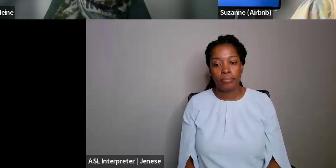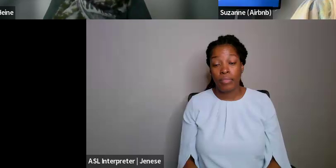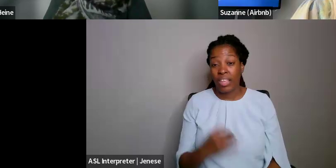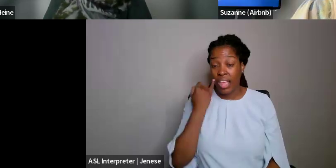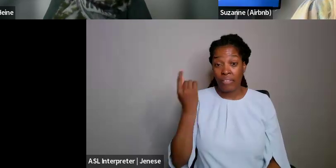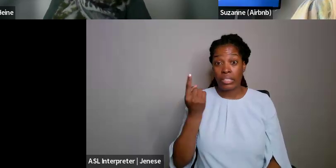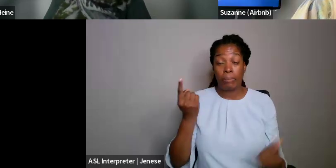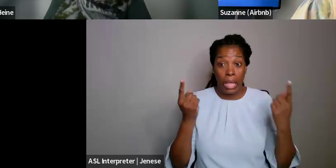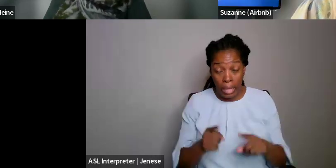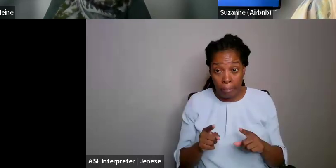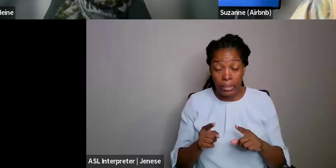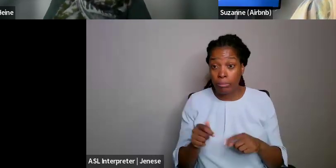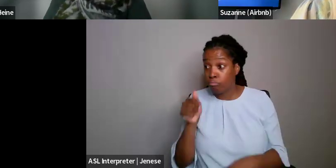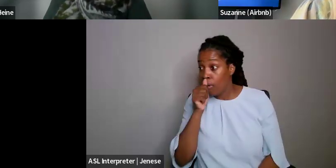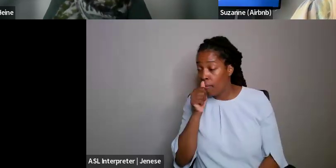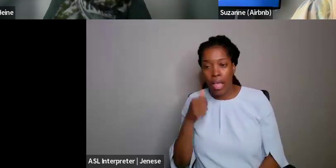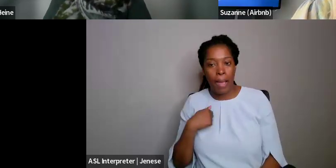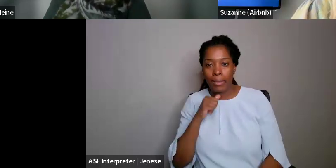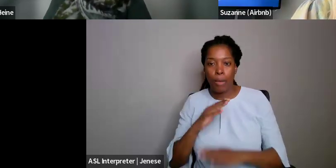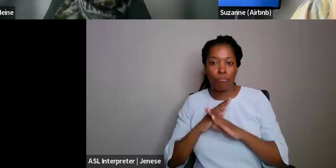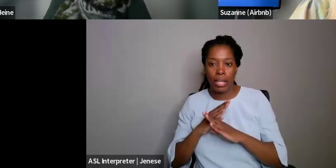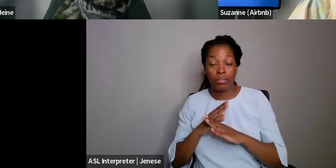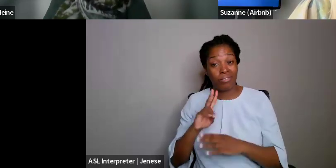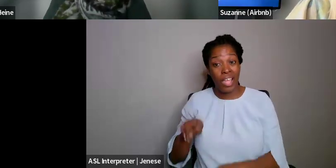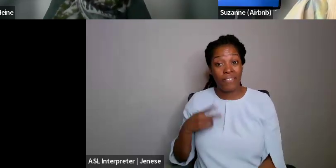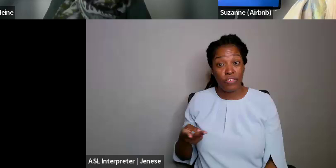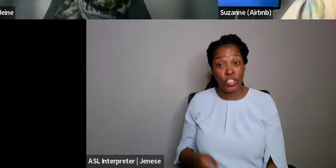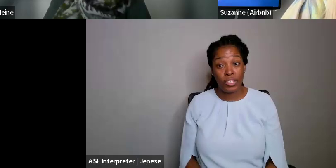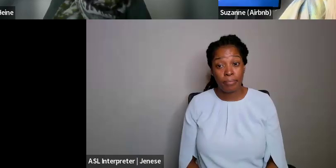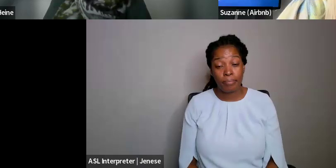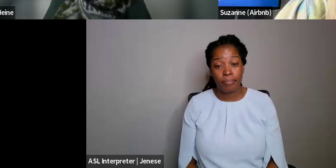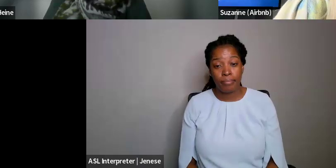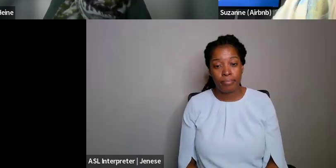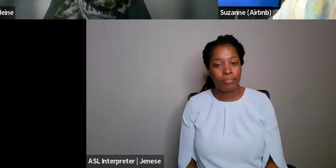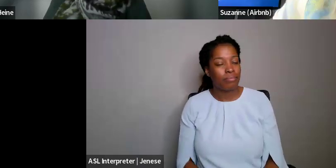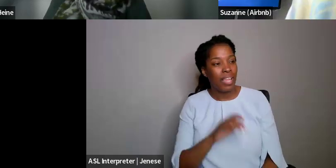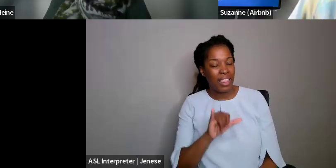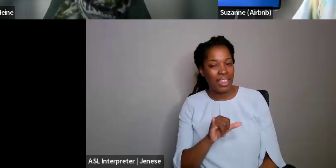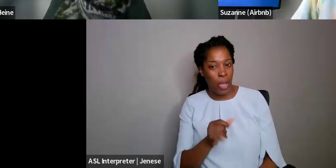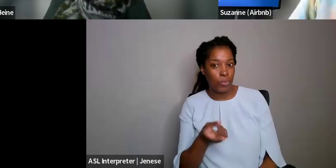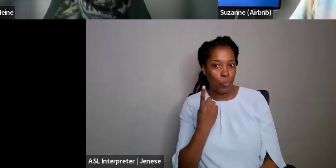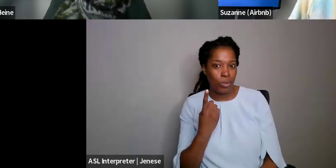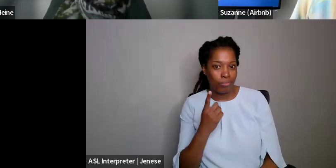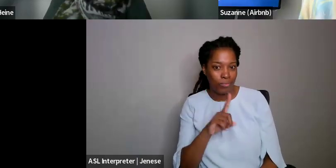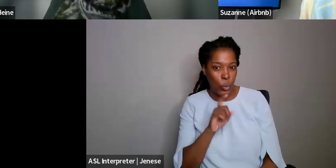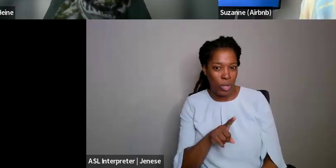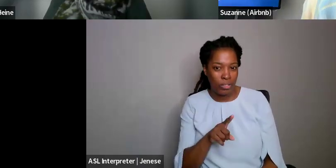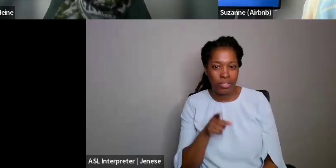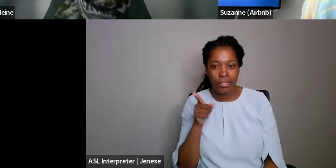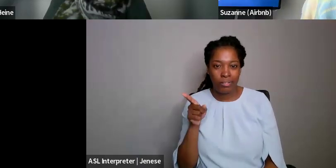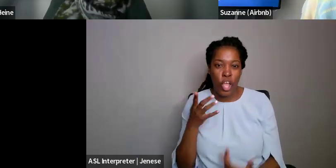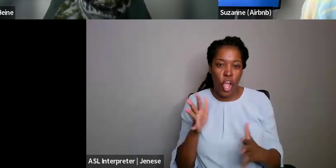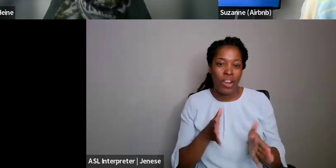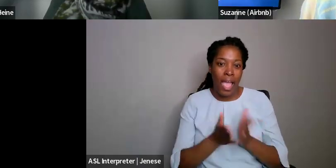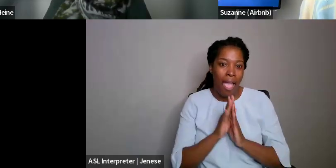not protected, and vice versa. Yeah, I love that. That was actually a question that I was going to have, but this person has already asked it.